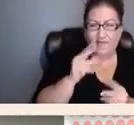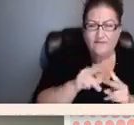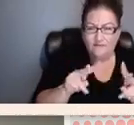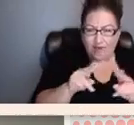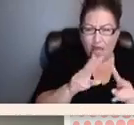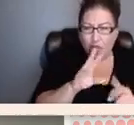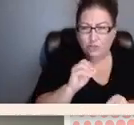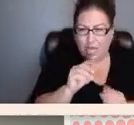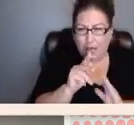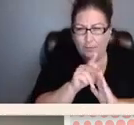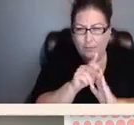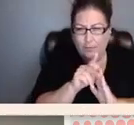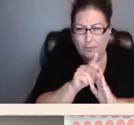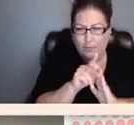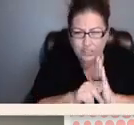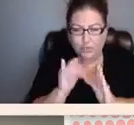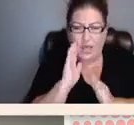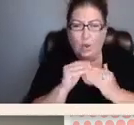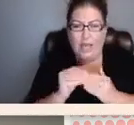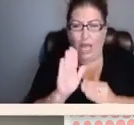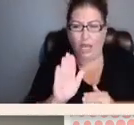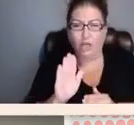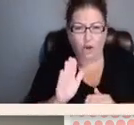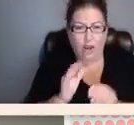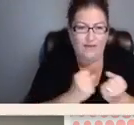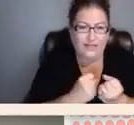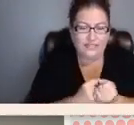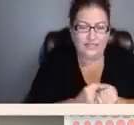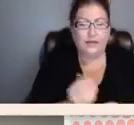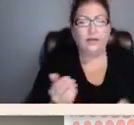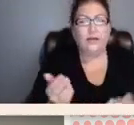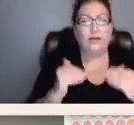your advocacy. Next page.